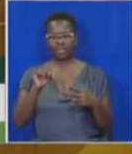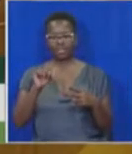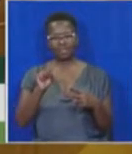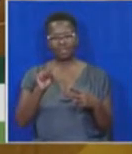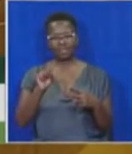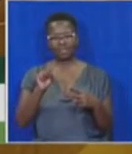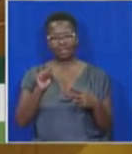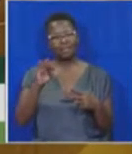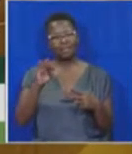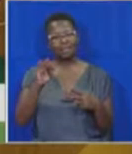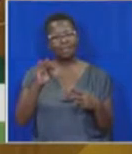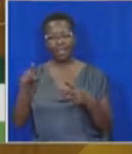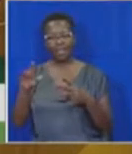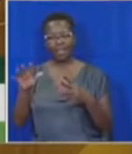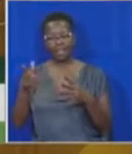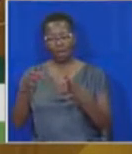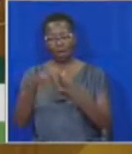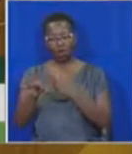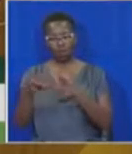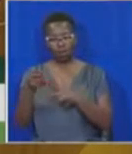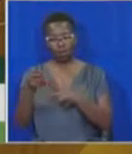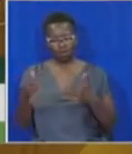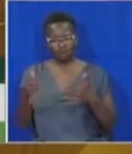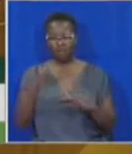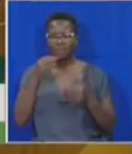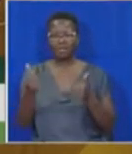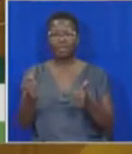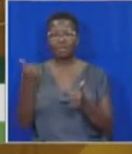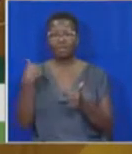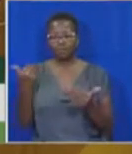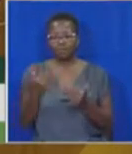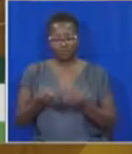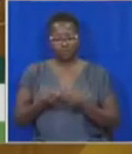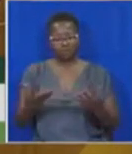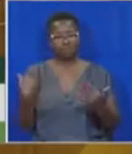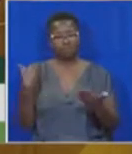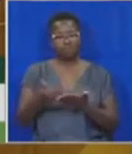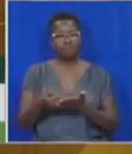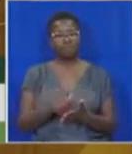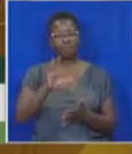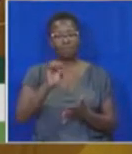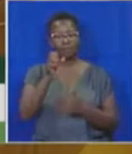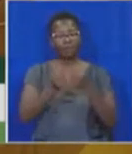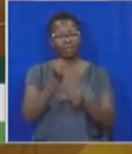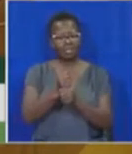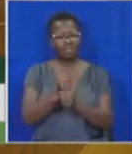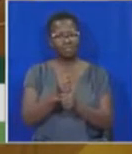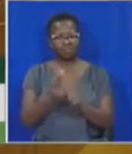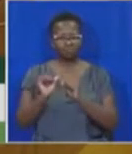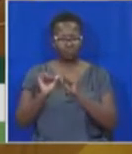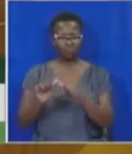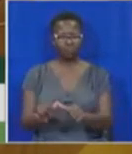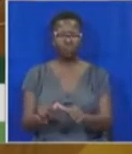that had been delivering healthcare services to indigent patients under contract to government for over 50 years, we are told, has had